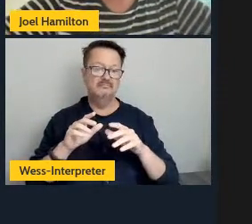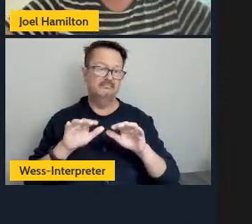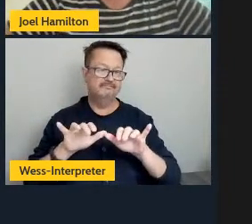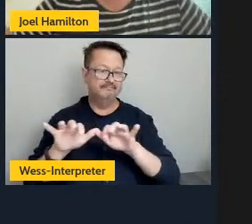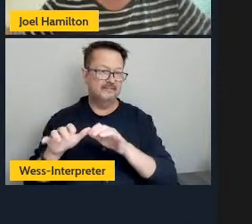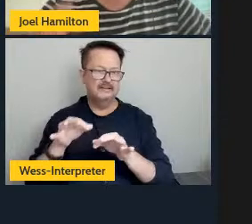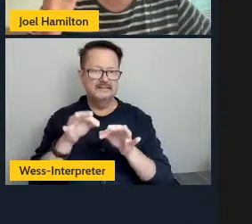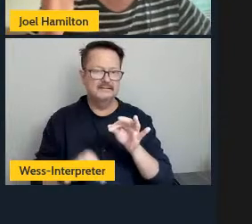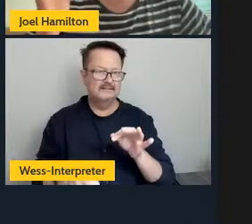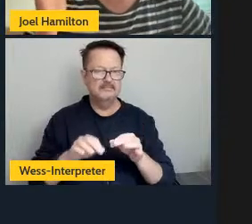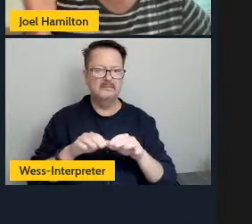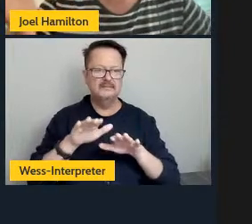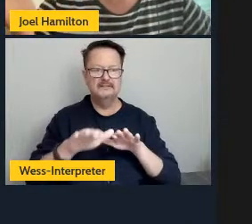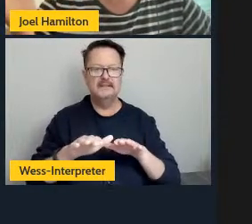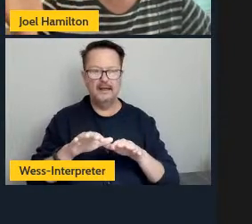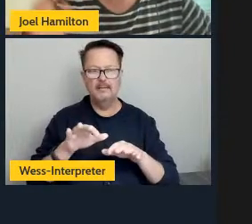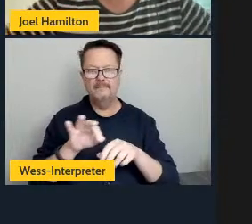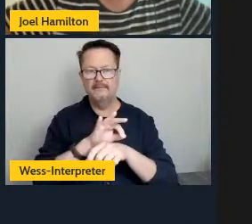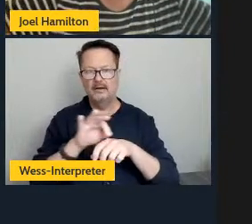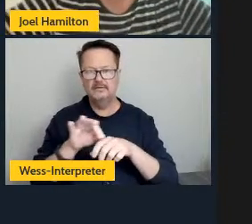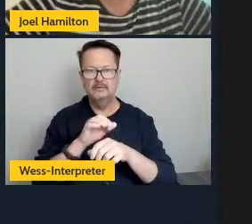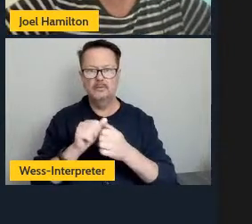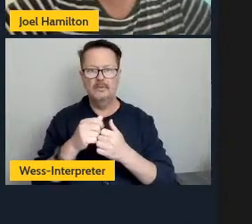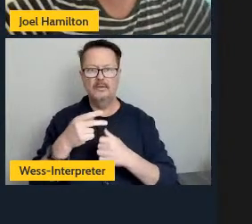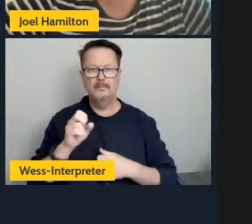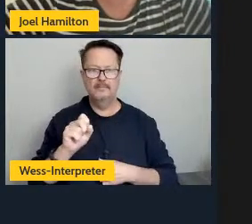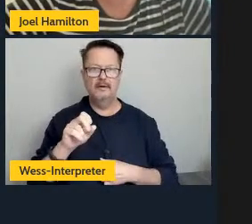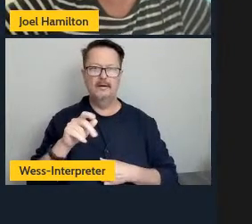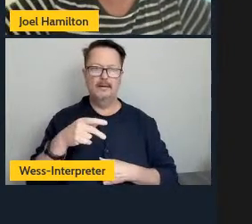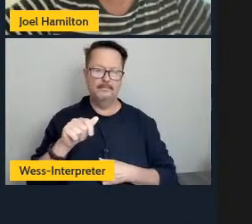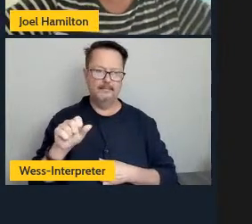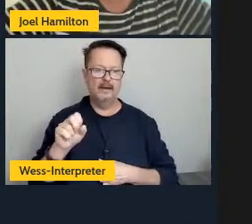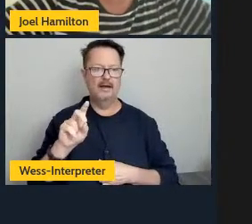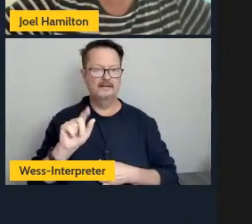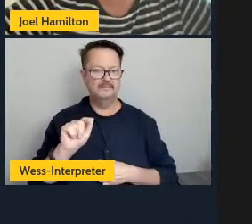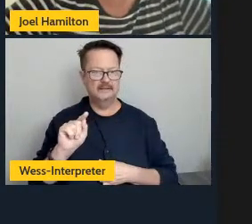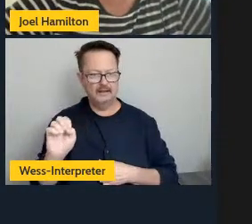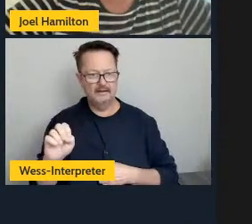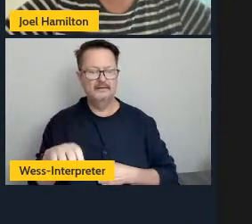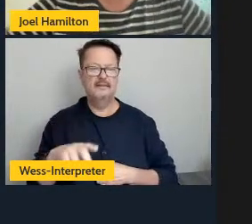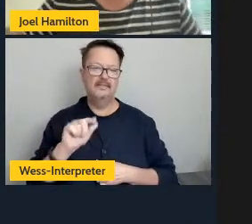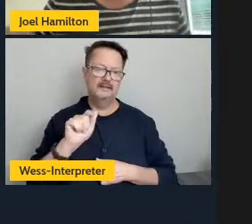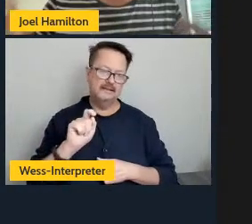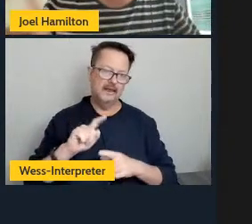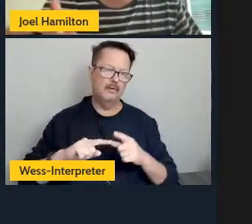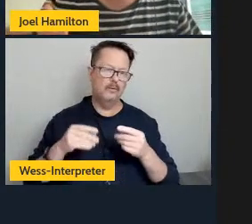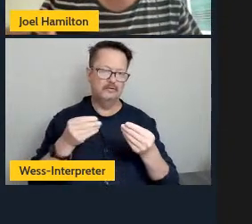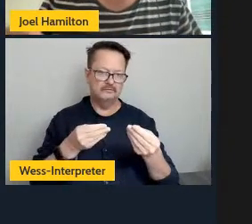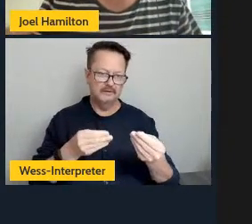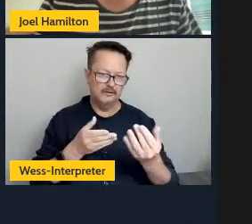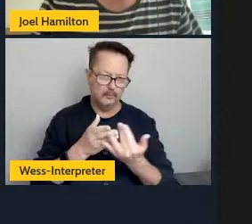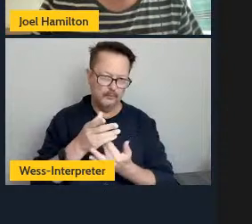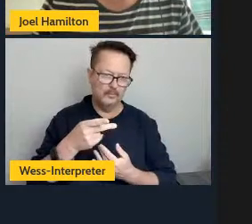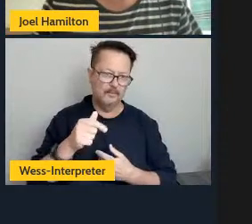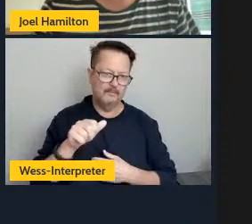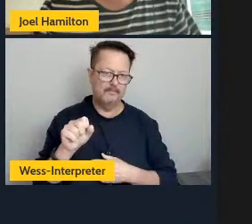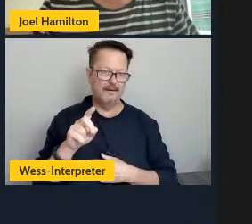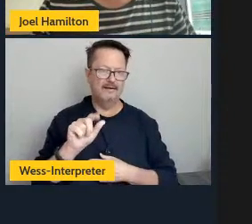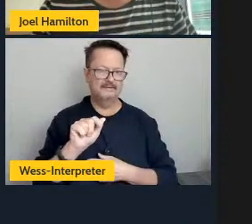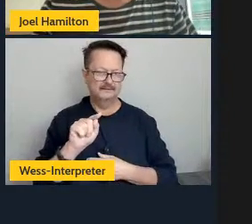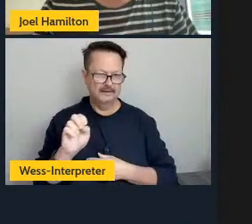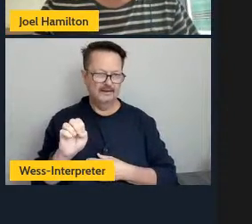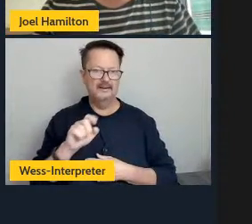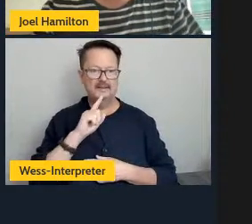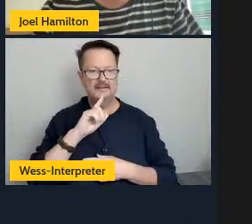step function containing literally just a parse state. The data we're injecting in through the parse state in this case is